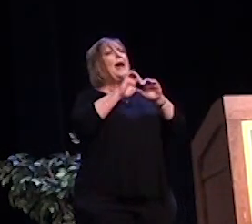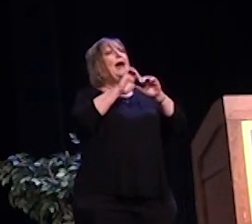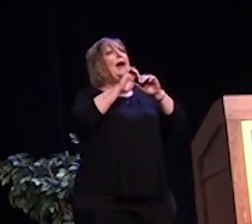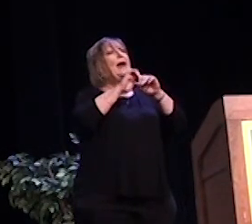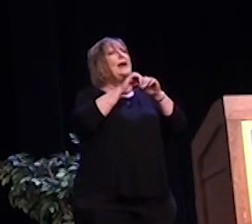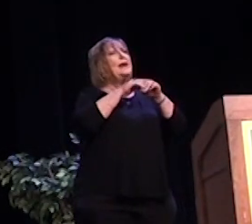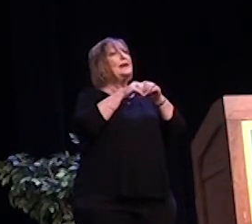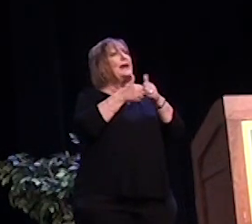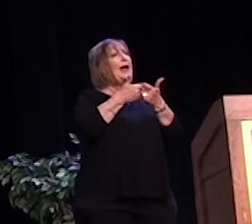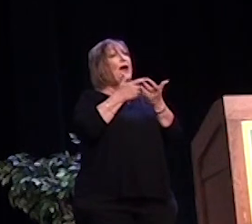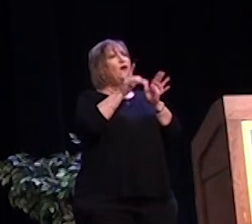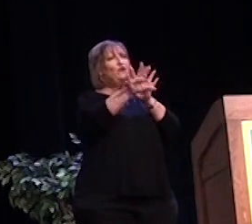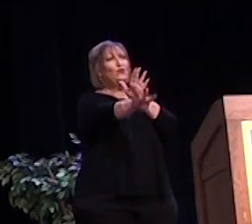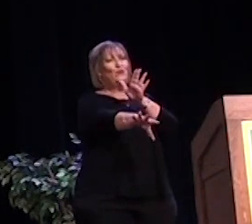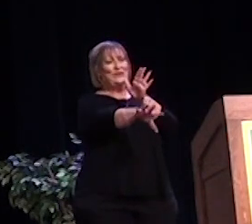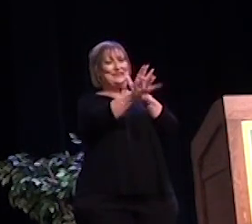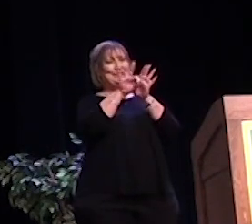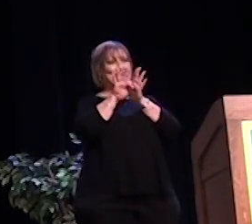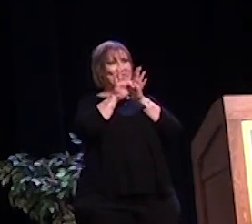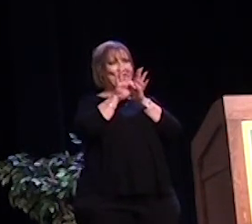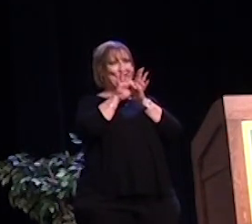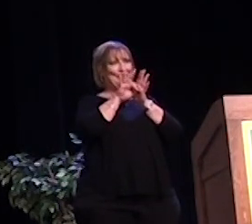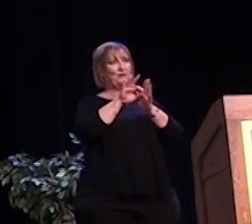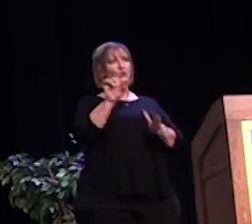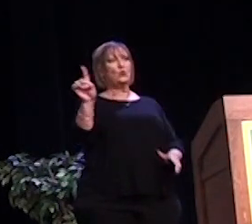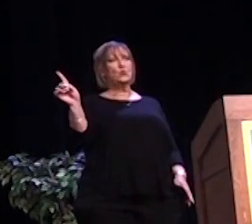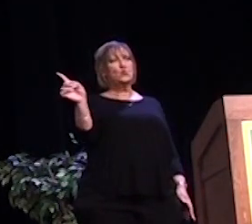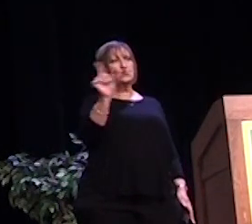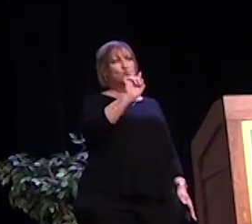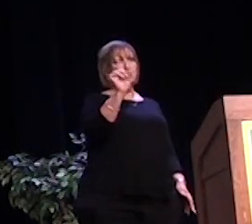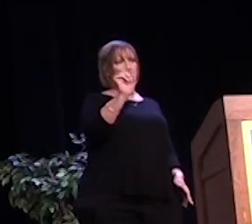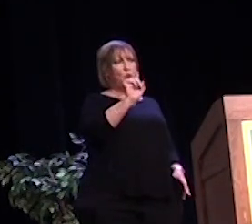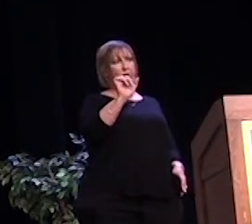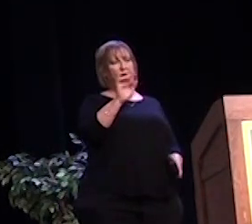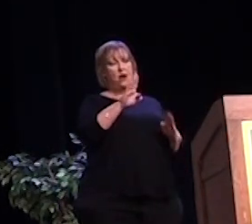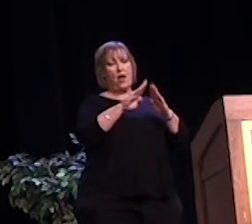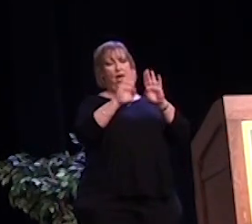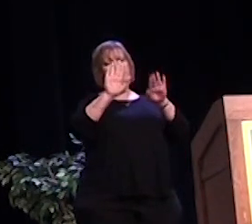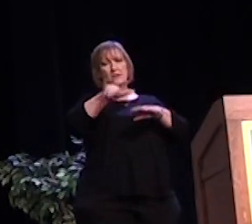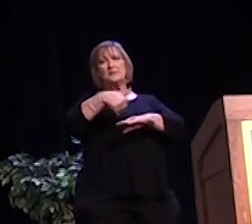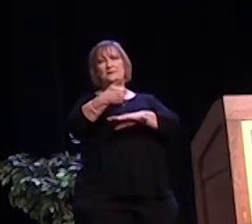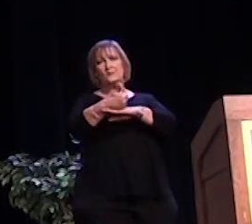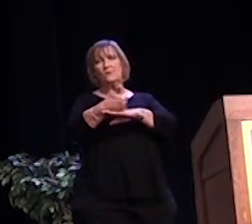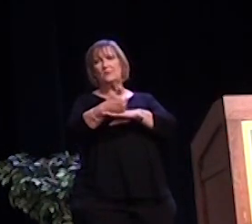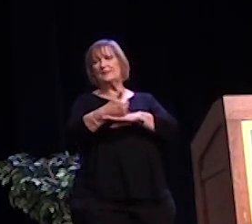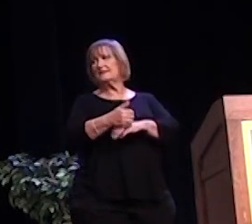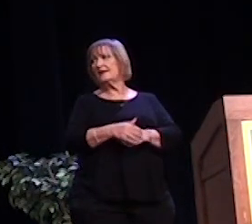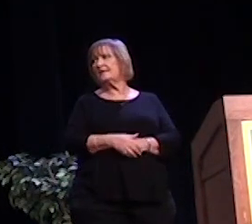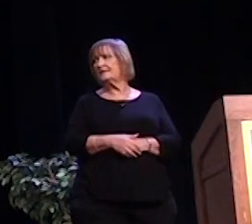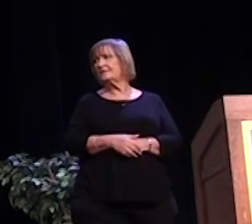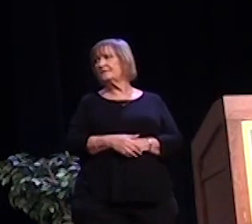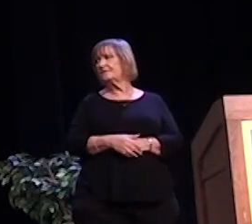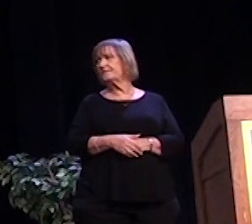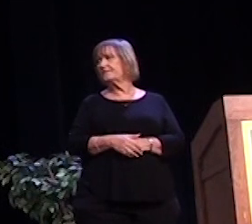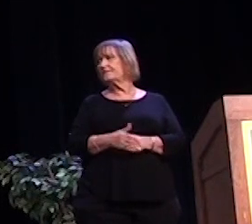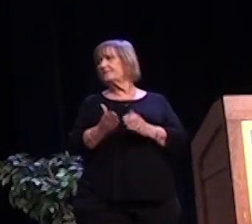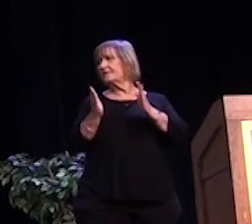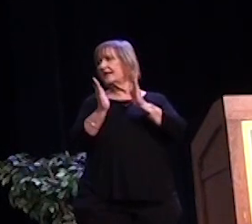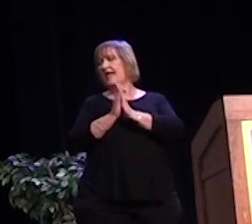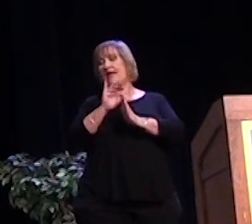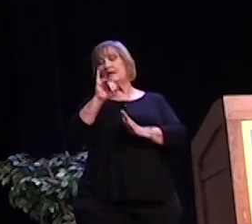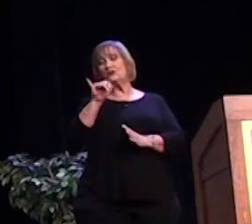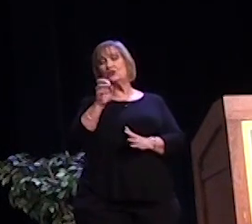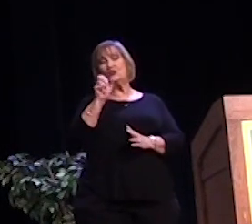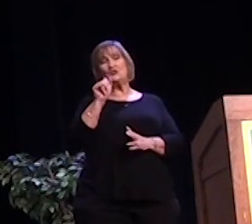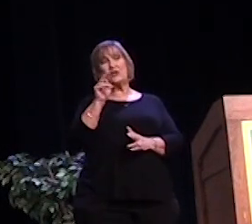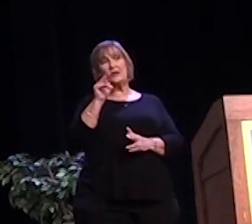into selecting where a project is developed? And I'm going to turn that question over to